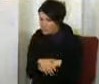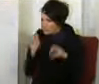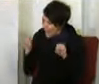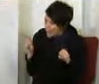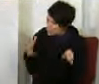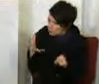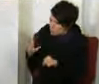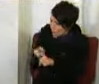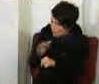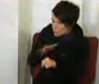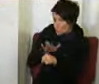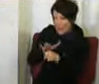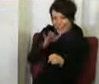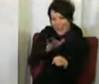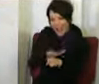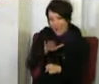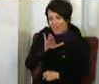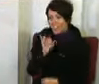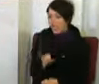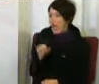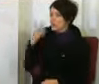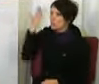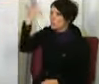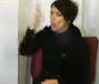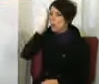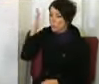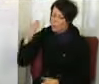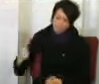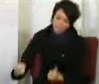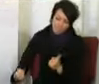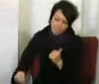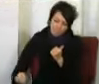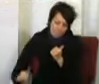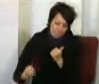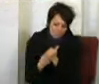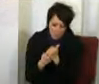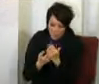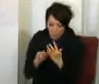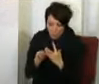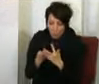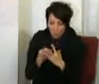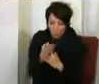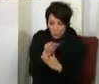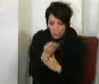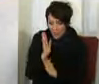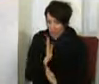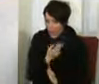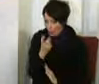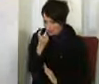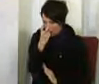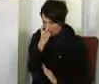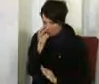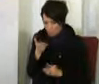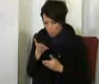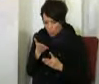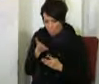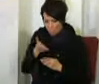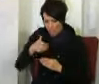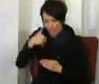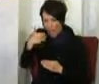enough that you will be there through our doubt, taking us to the other